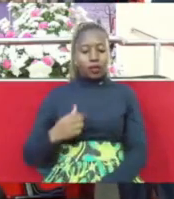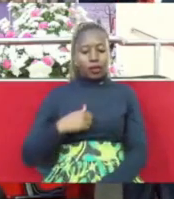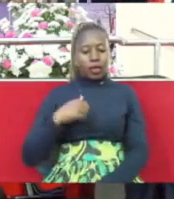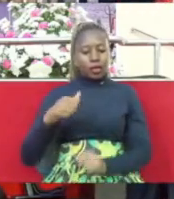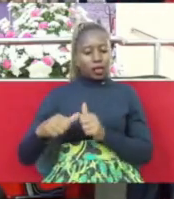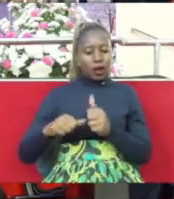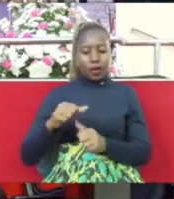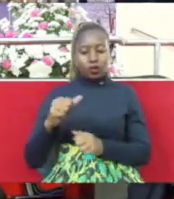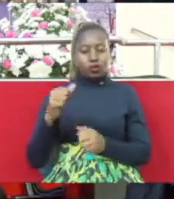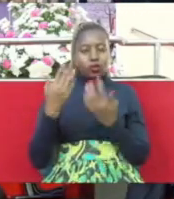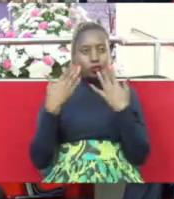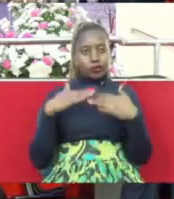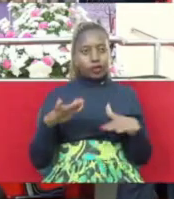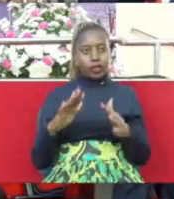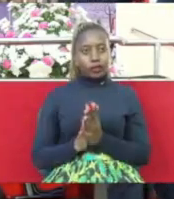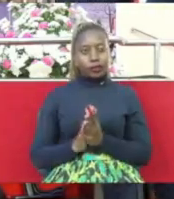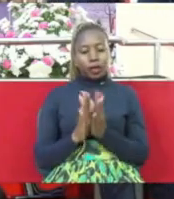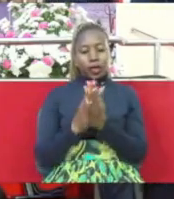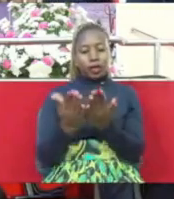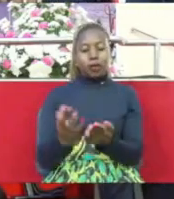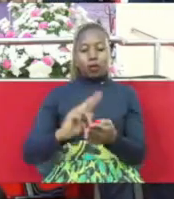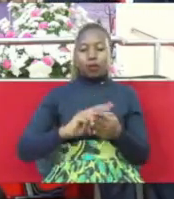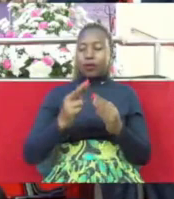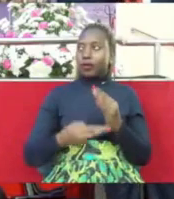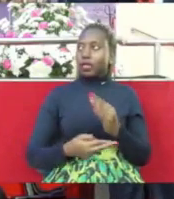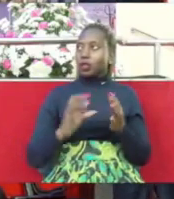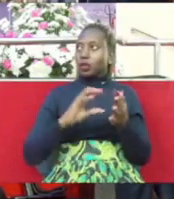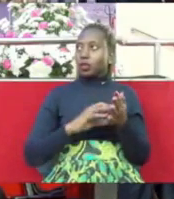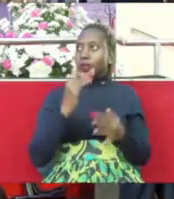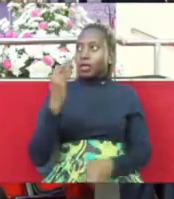karibu kuhitimiza. Revelations. Ufunuo. Chapter 3 verse 20.